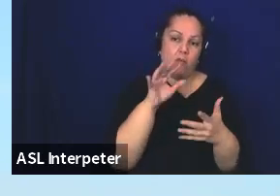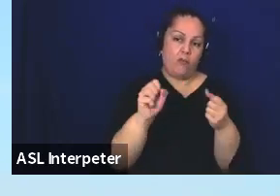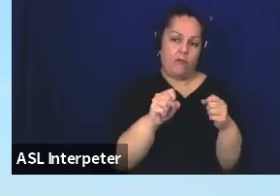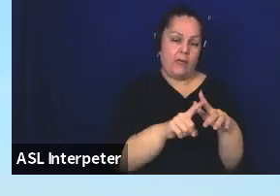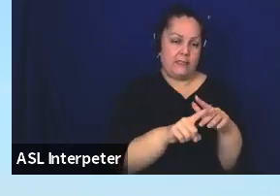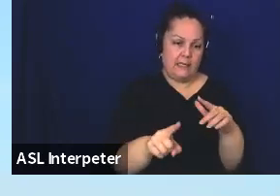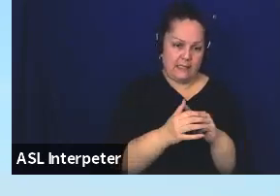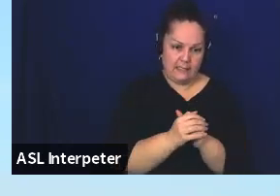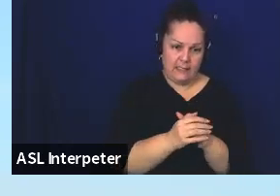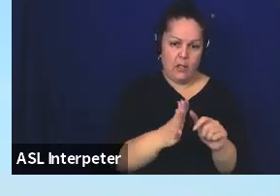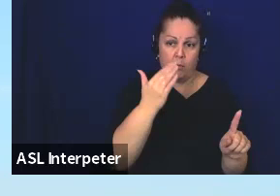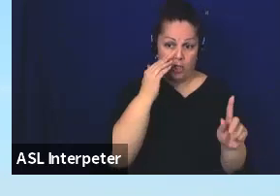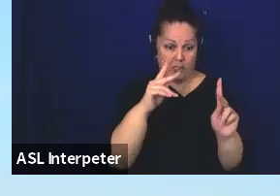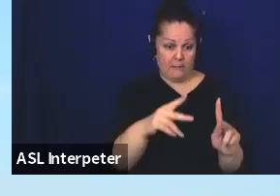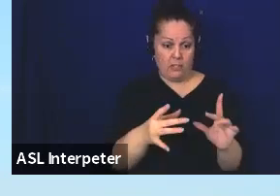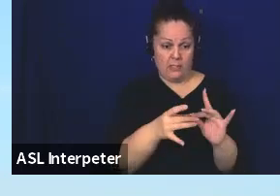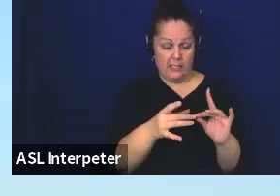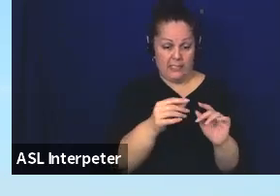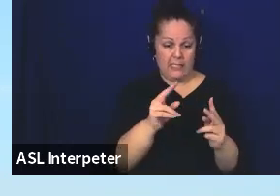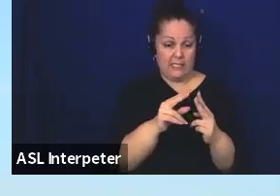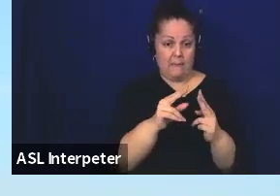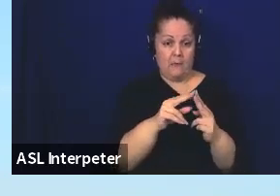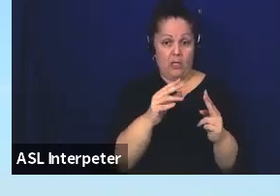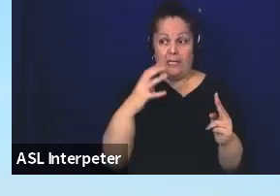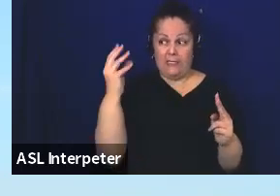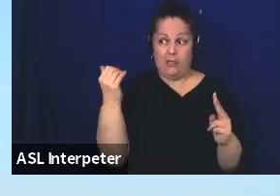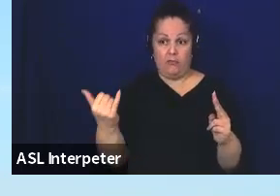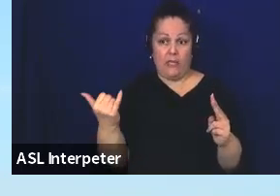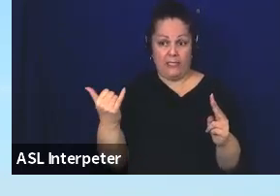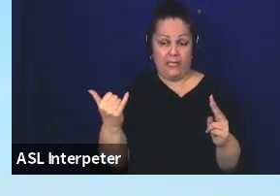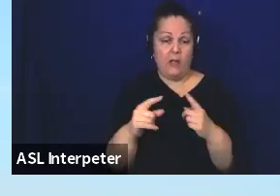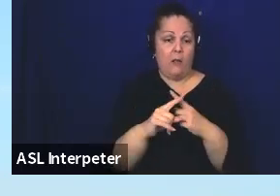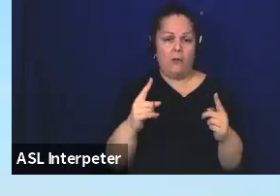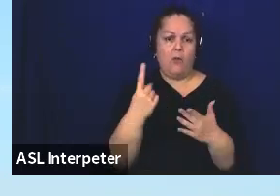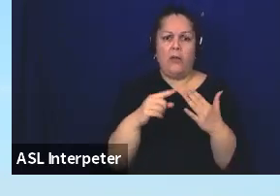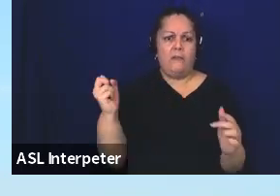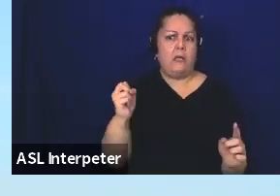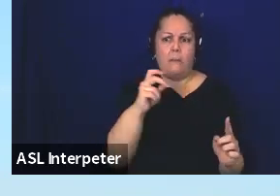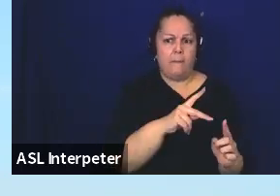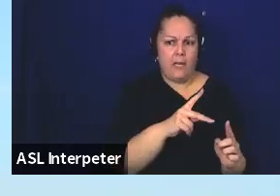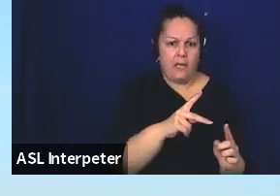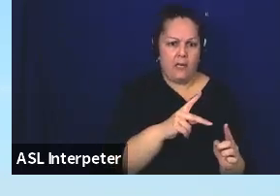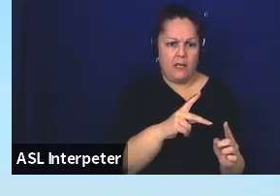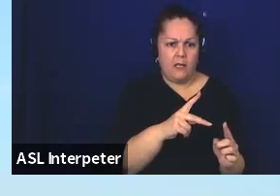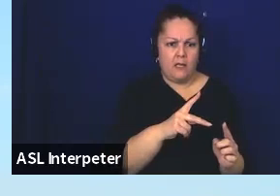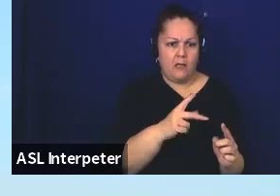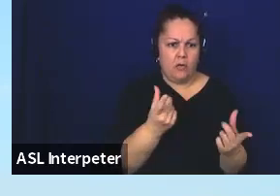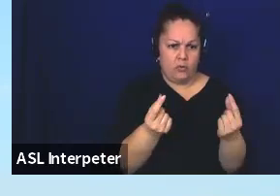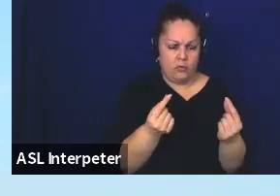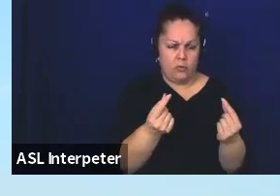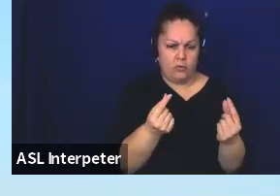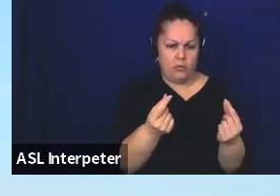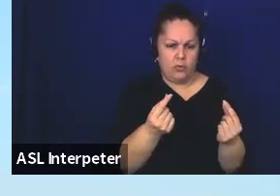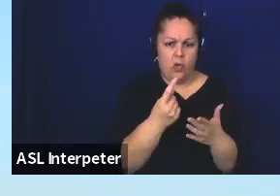We know that this person has said that their partner is out right now, but what if they come back? What should we be doing? And